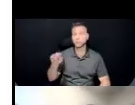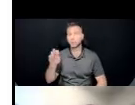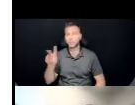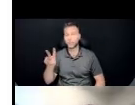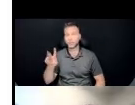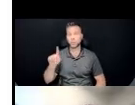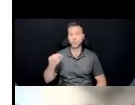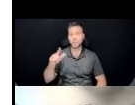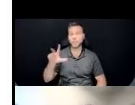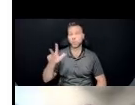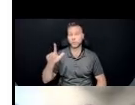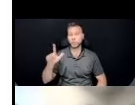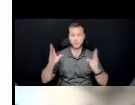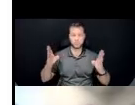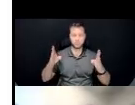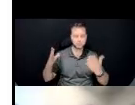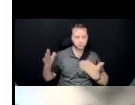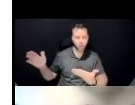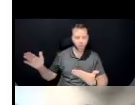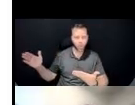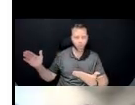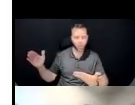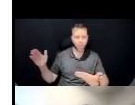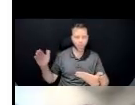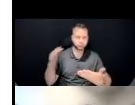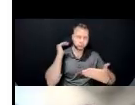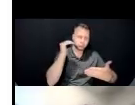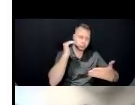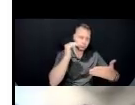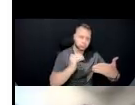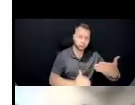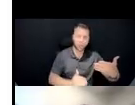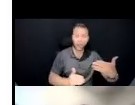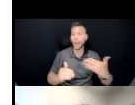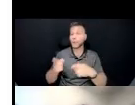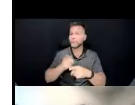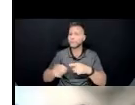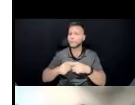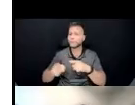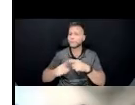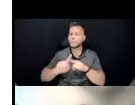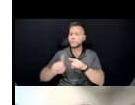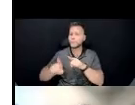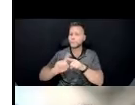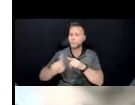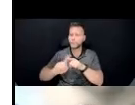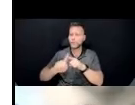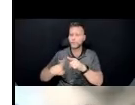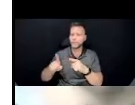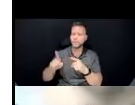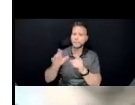and available in 11 written languages and ASL.